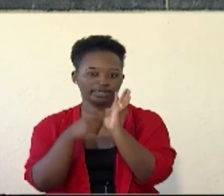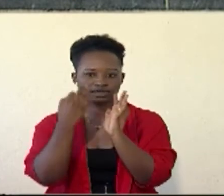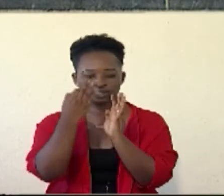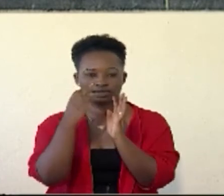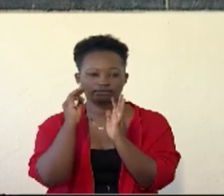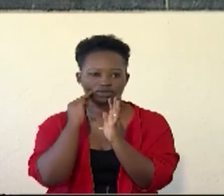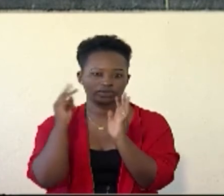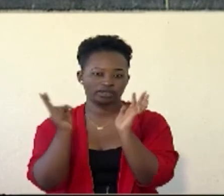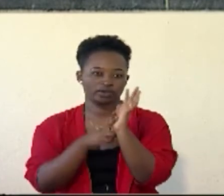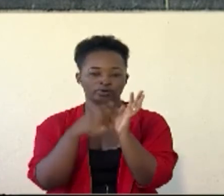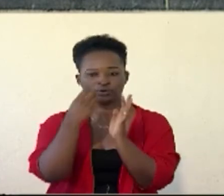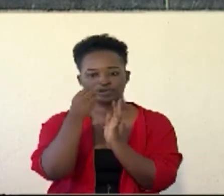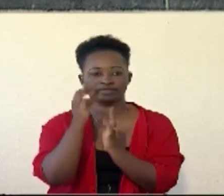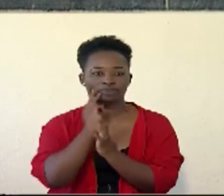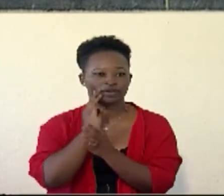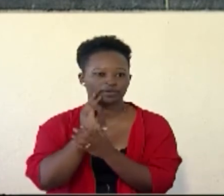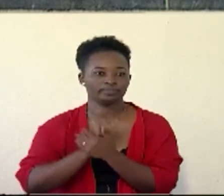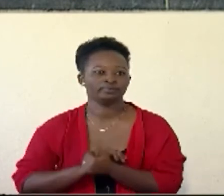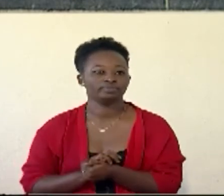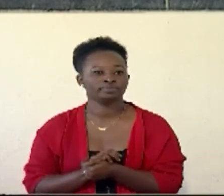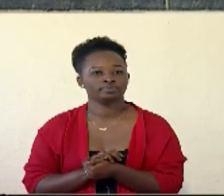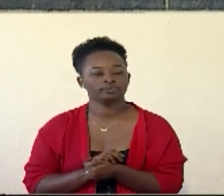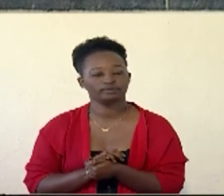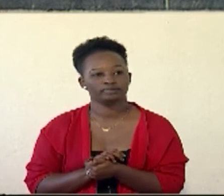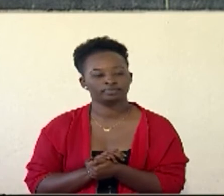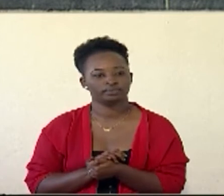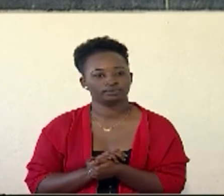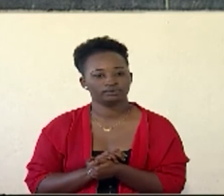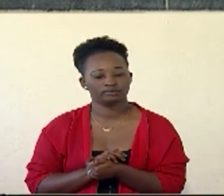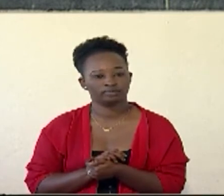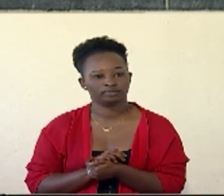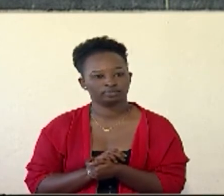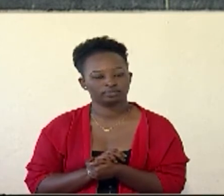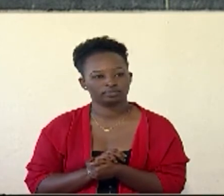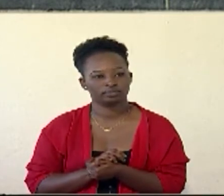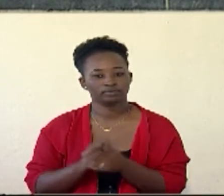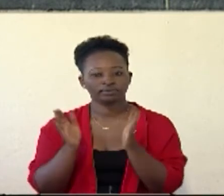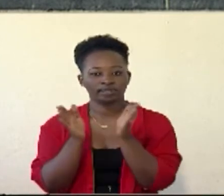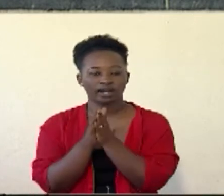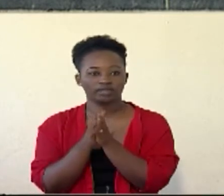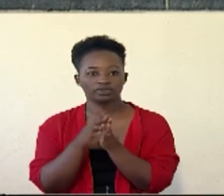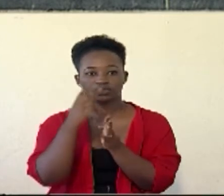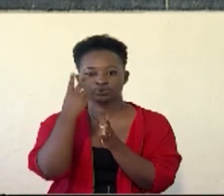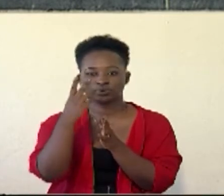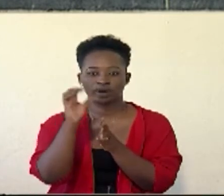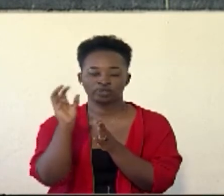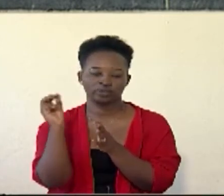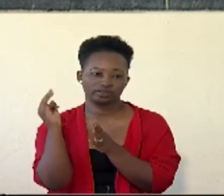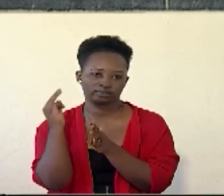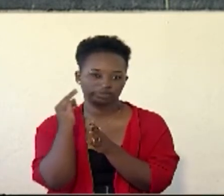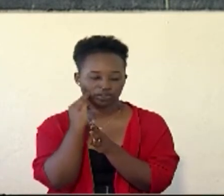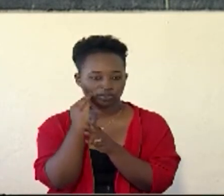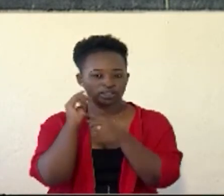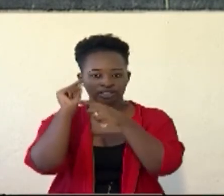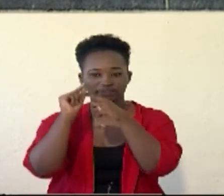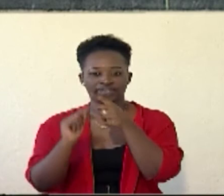with 5 million. You will get 5 million. And 200 million